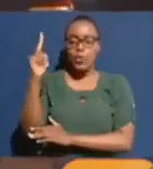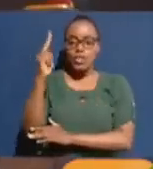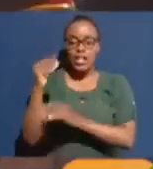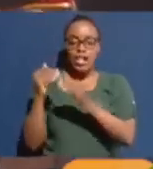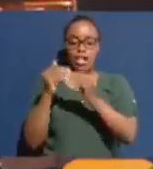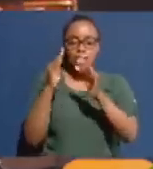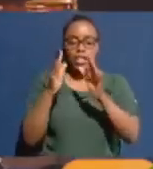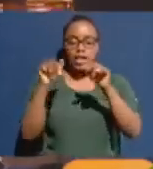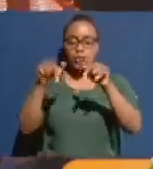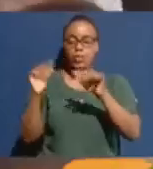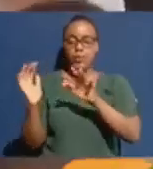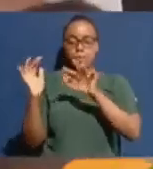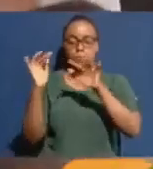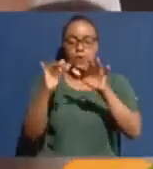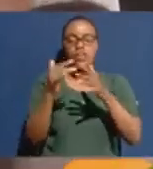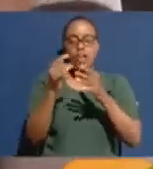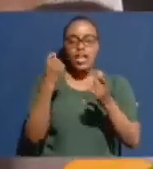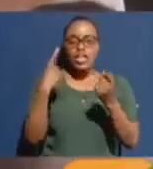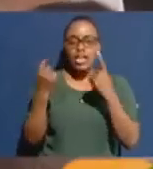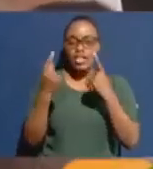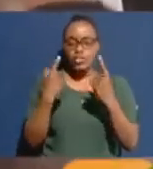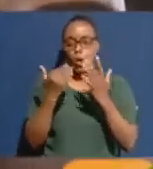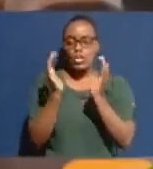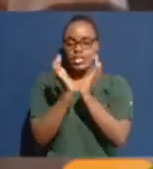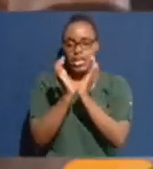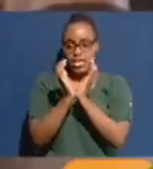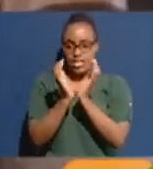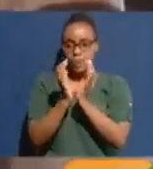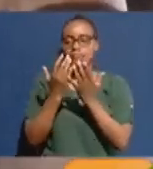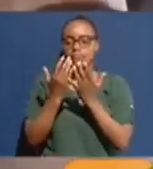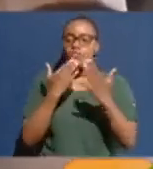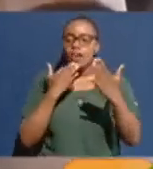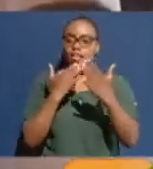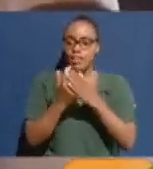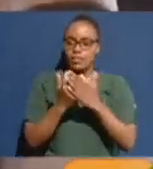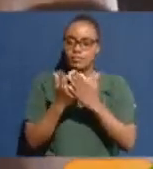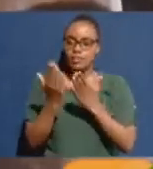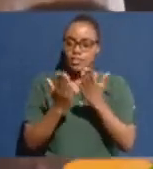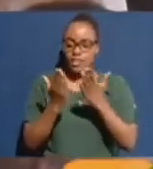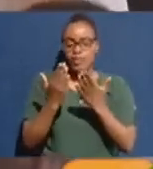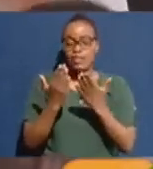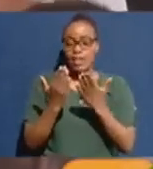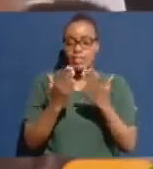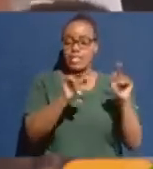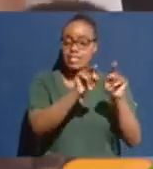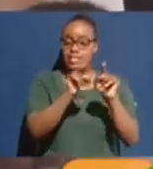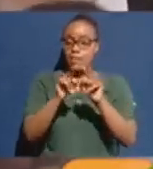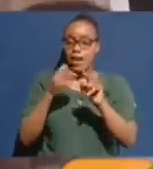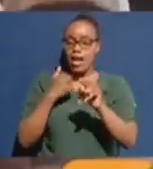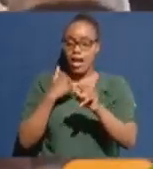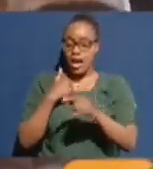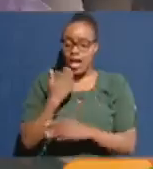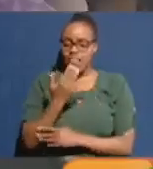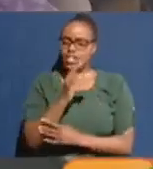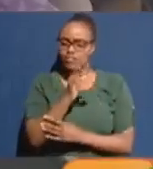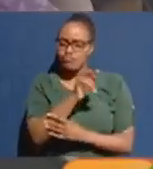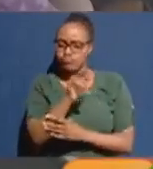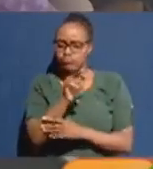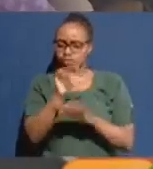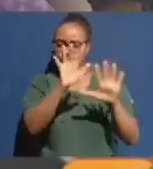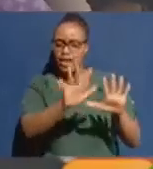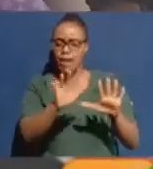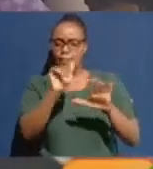made their way to the Kericho Green Stadium for a Thanksgiving church service. Their visit coming amidst an intensified campaign